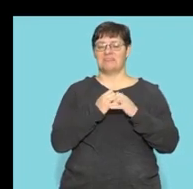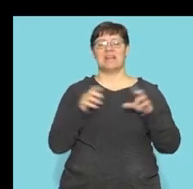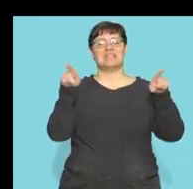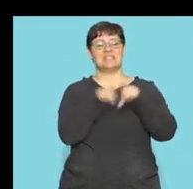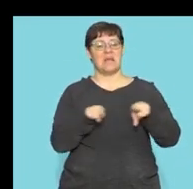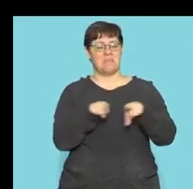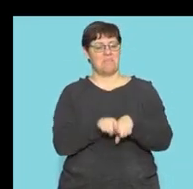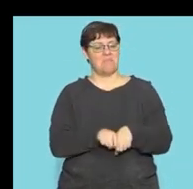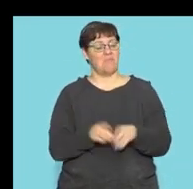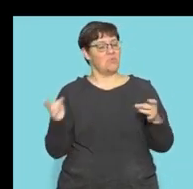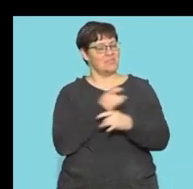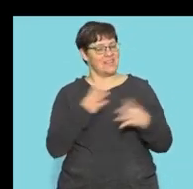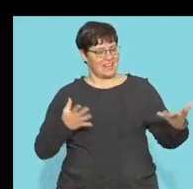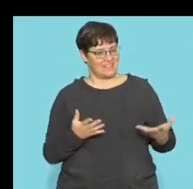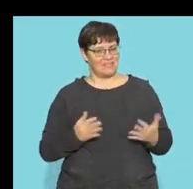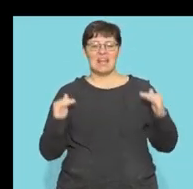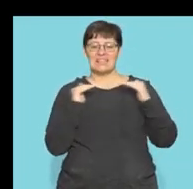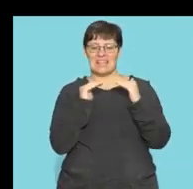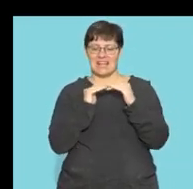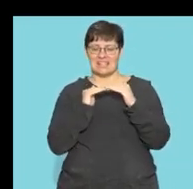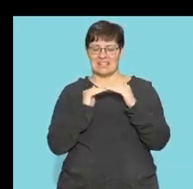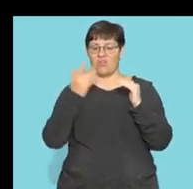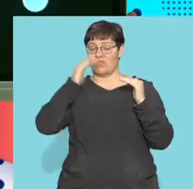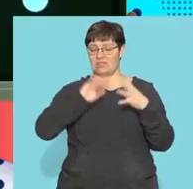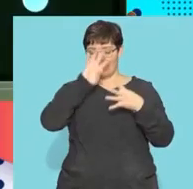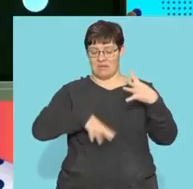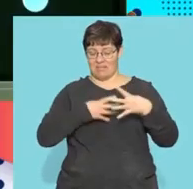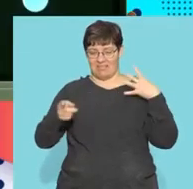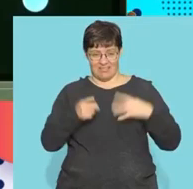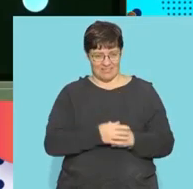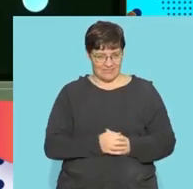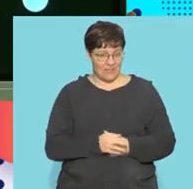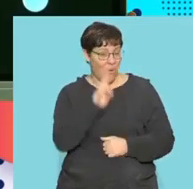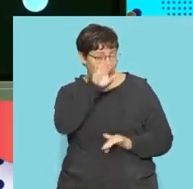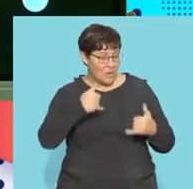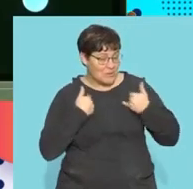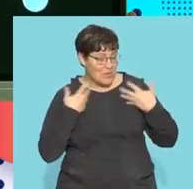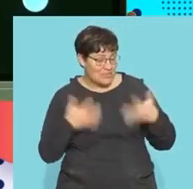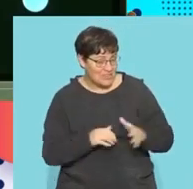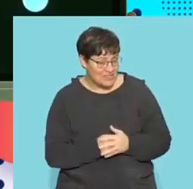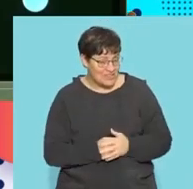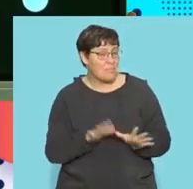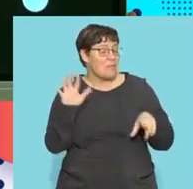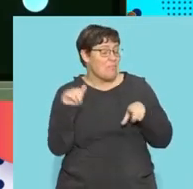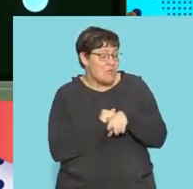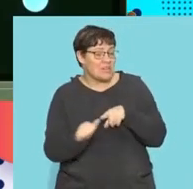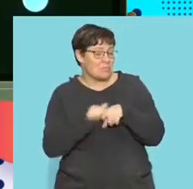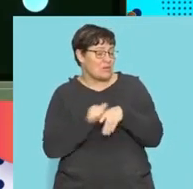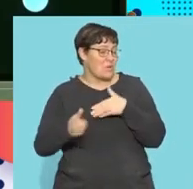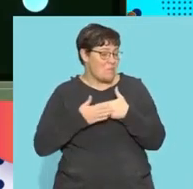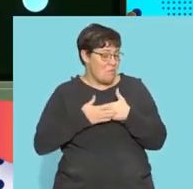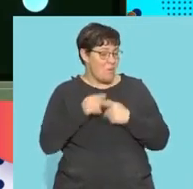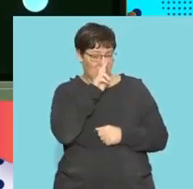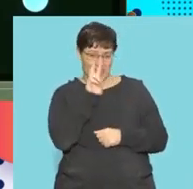same reaction using the standard reduction potential table. I hope you enjoyed that, and I hope you will practice some more of